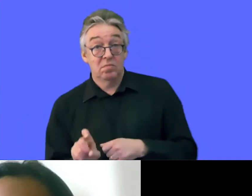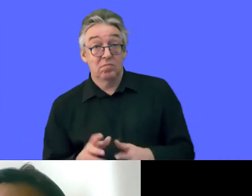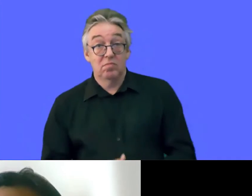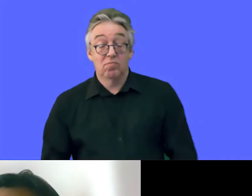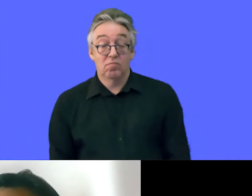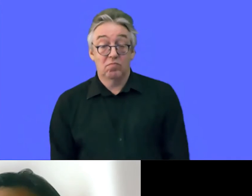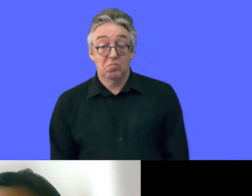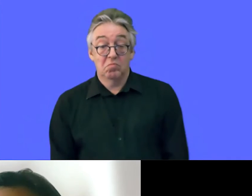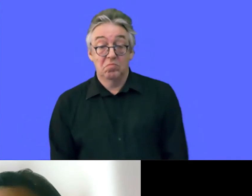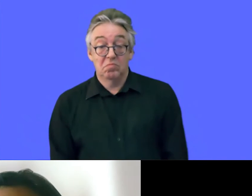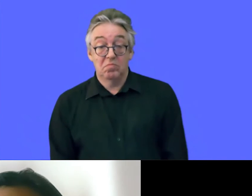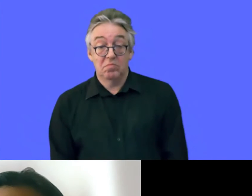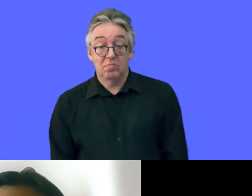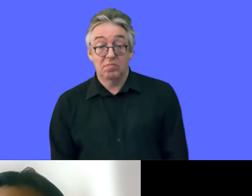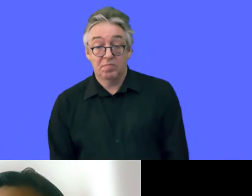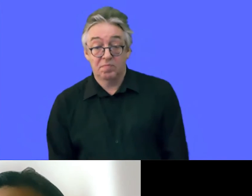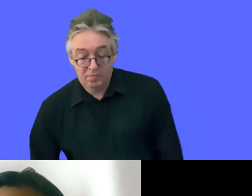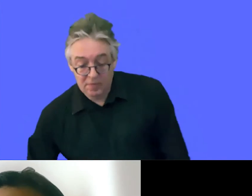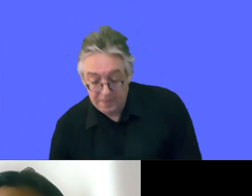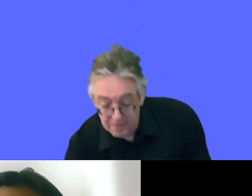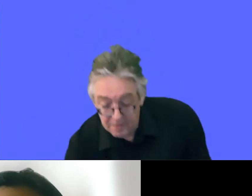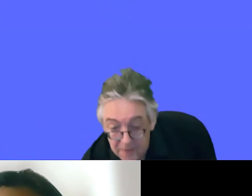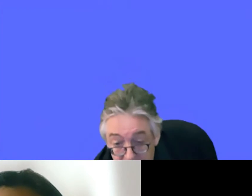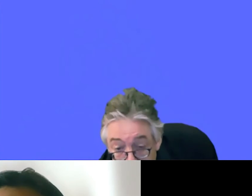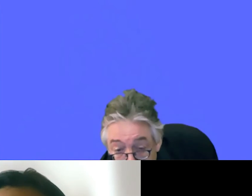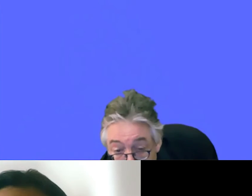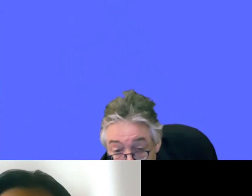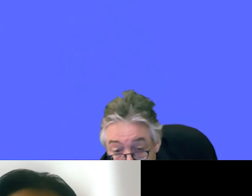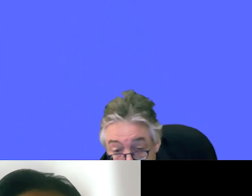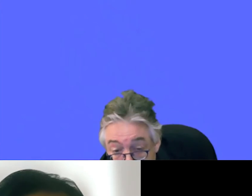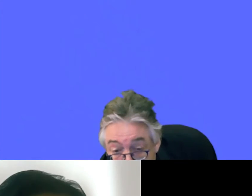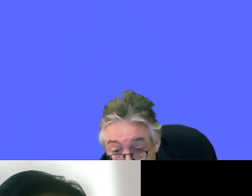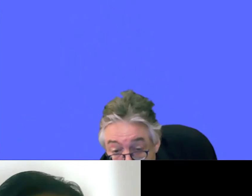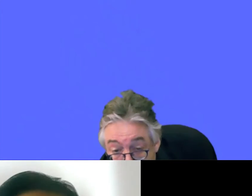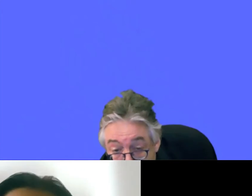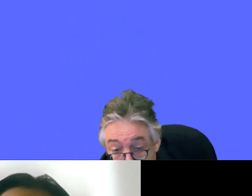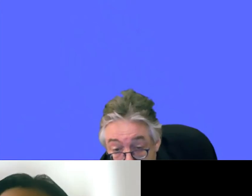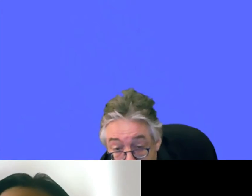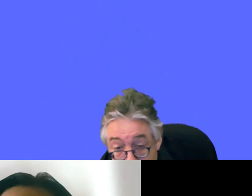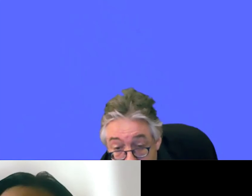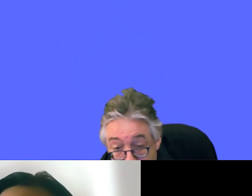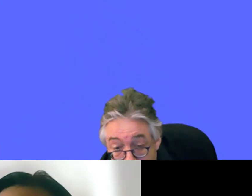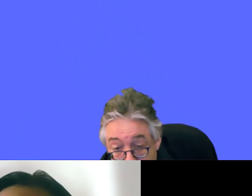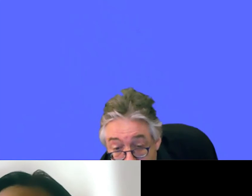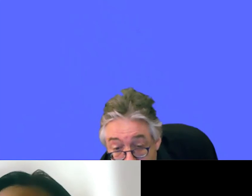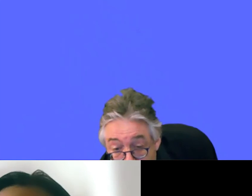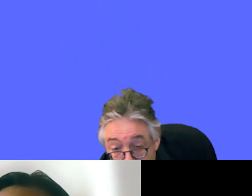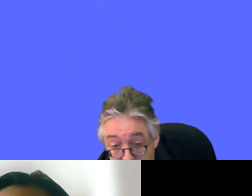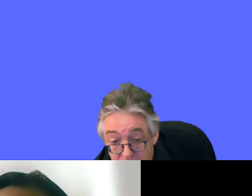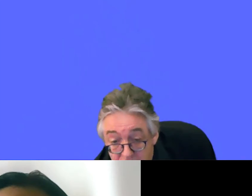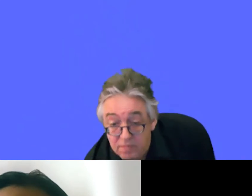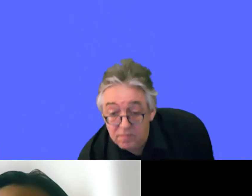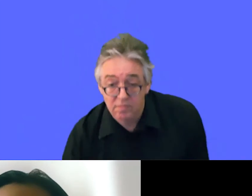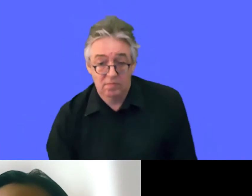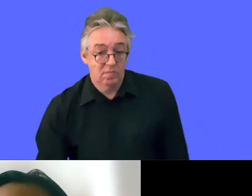I can't see him. But maybe while sort of like, you know, Shiro, you probably like, you know, I don't know whether you want to sort of address that. I